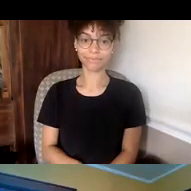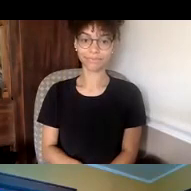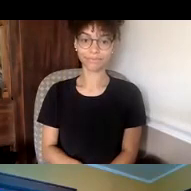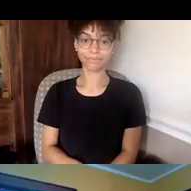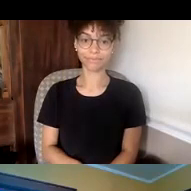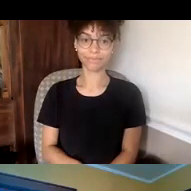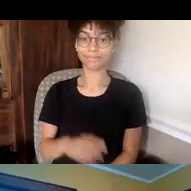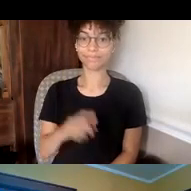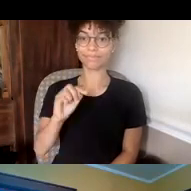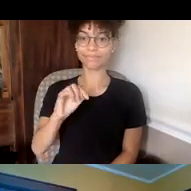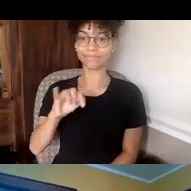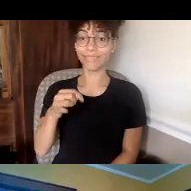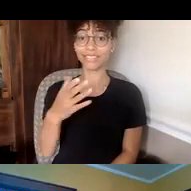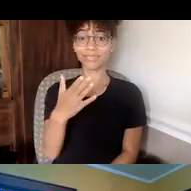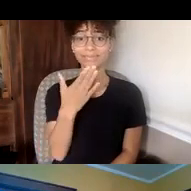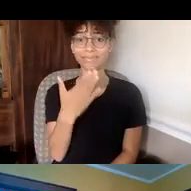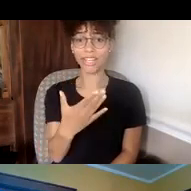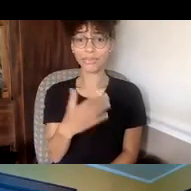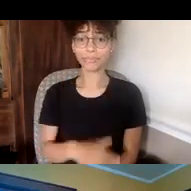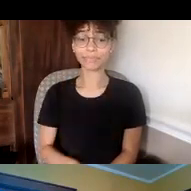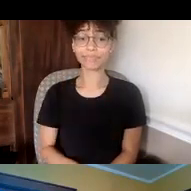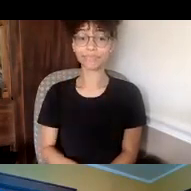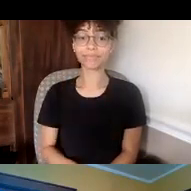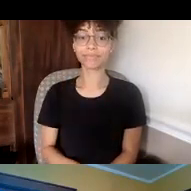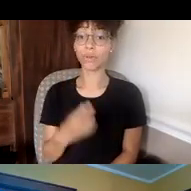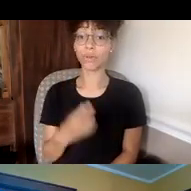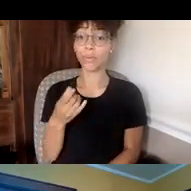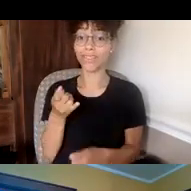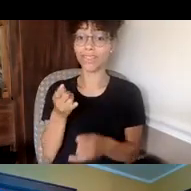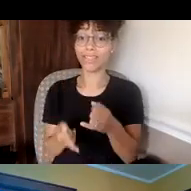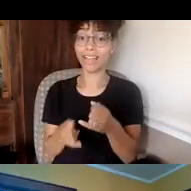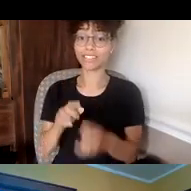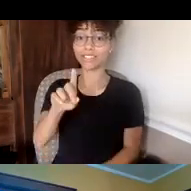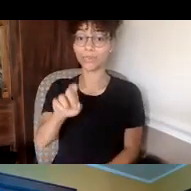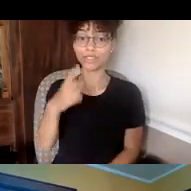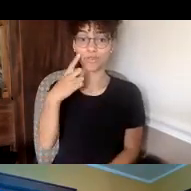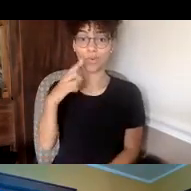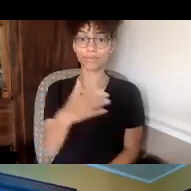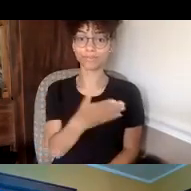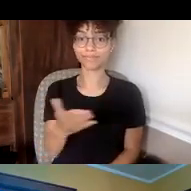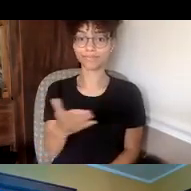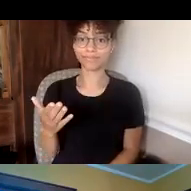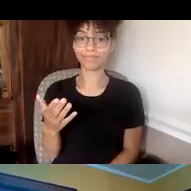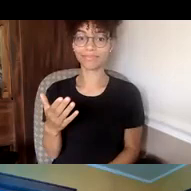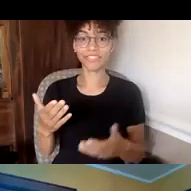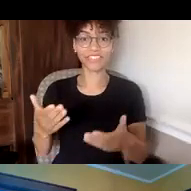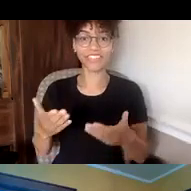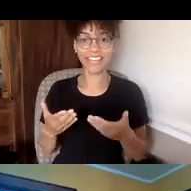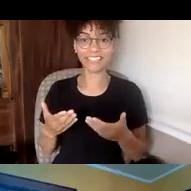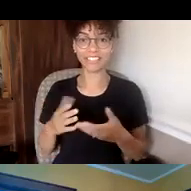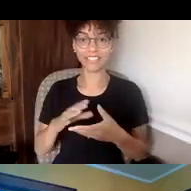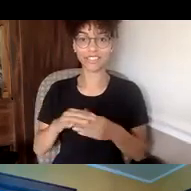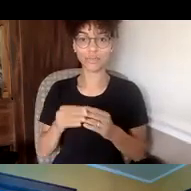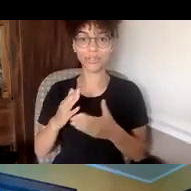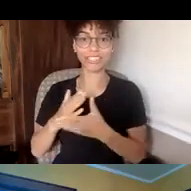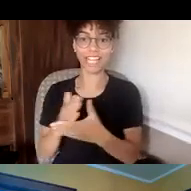Thank you. All right, so I have one final question for our guest storytellers. And